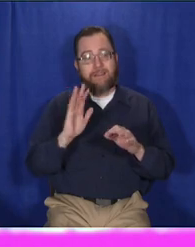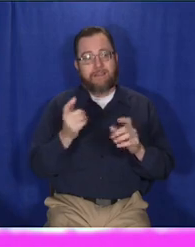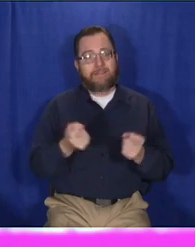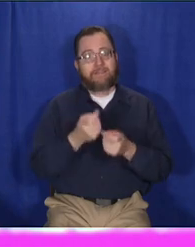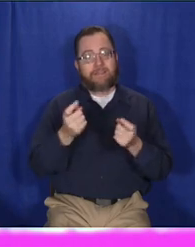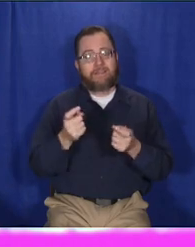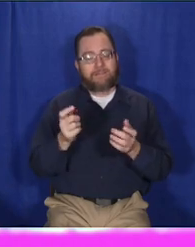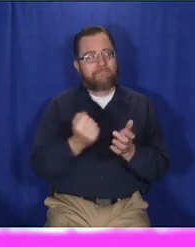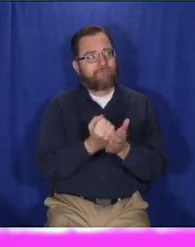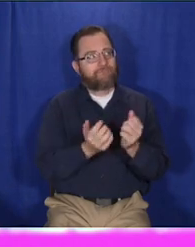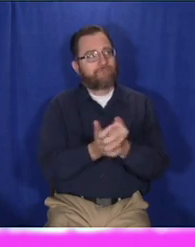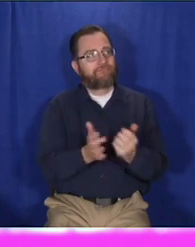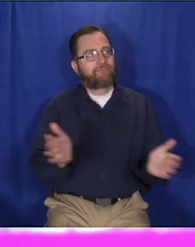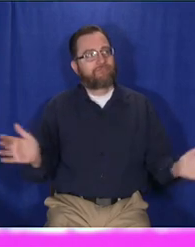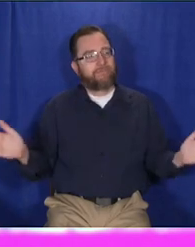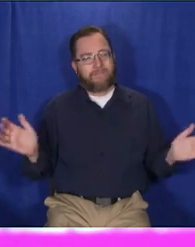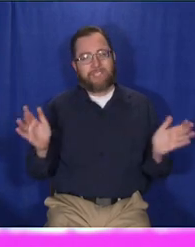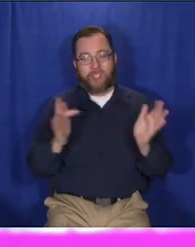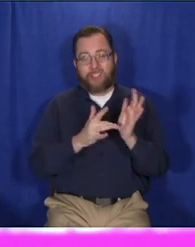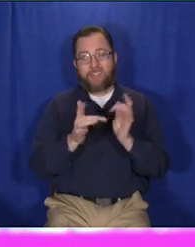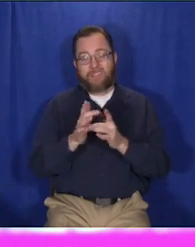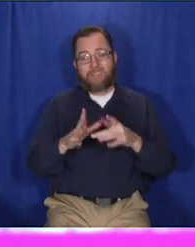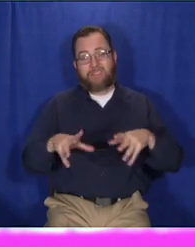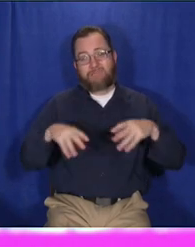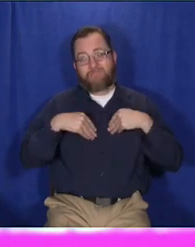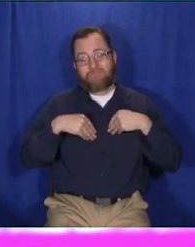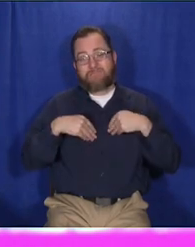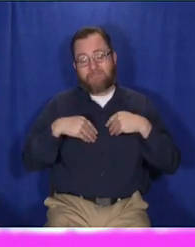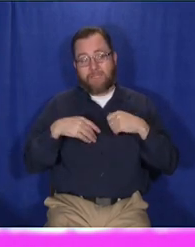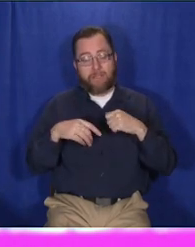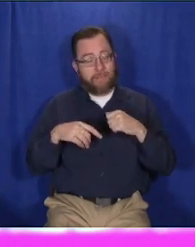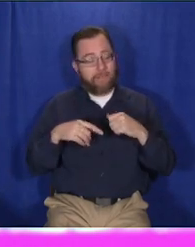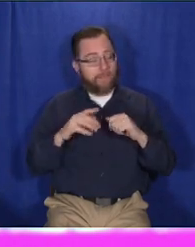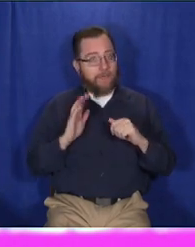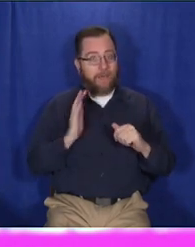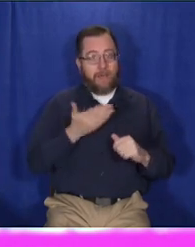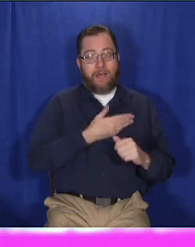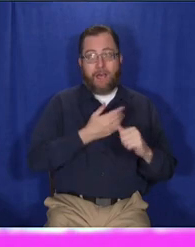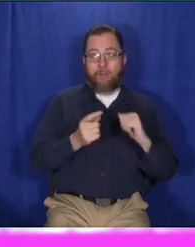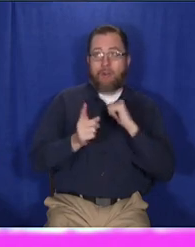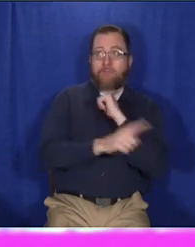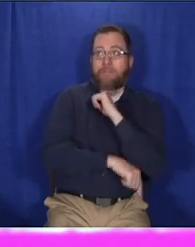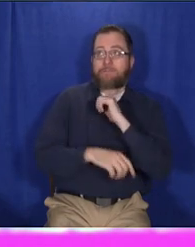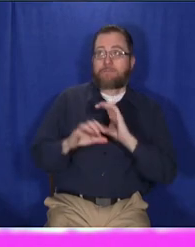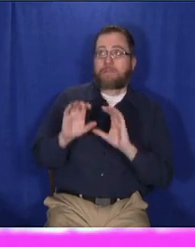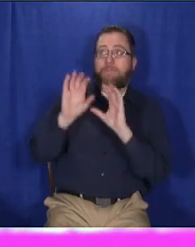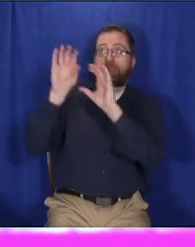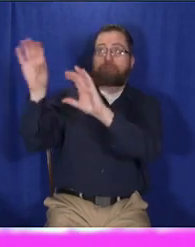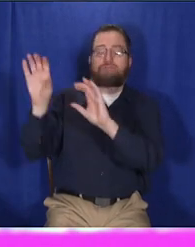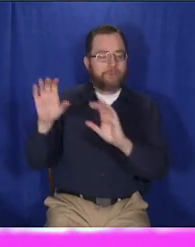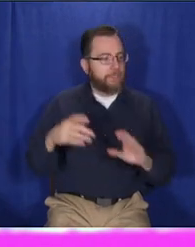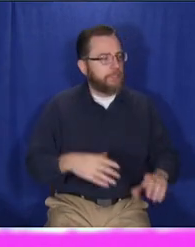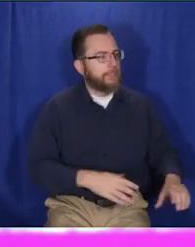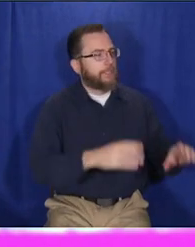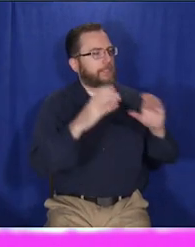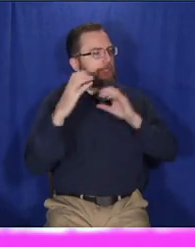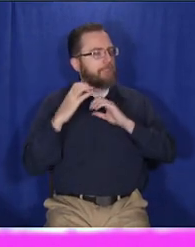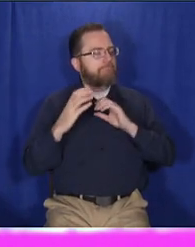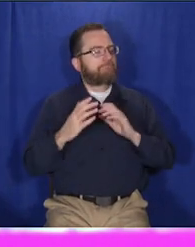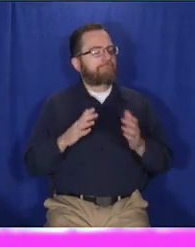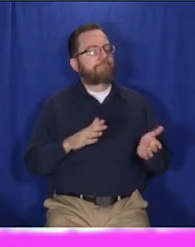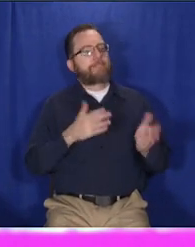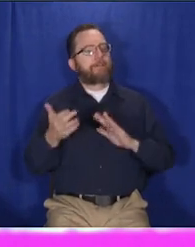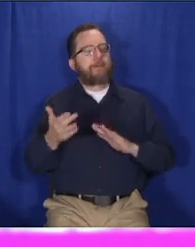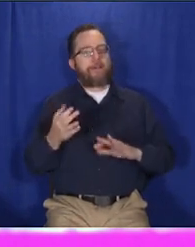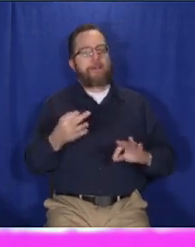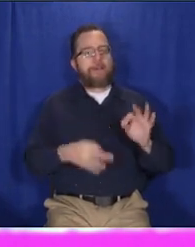in our place. Jesus paid the penalty for our sins. And he lived the perfectly righteous life that's necessary